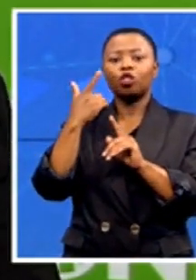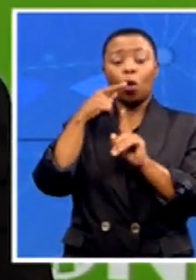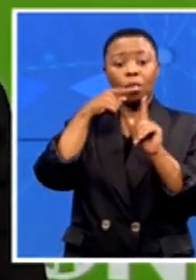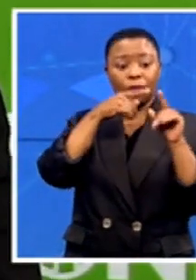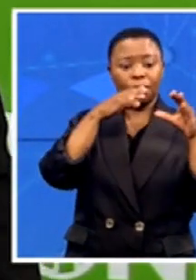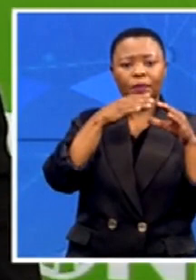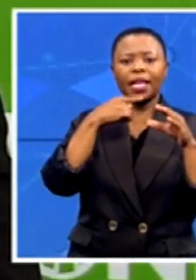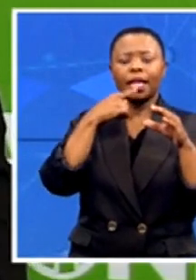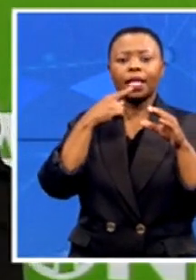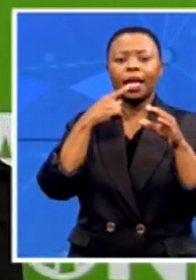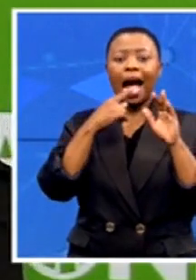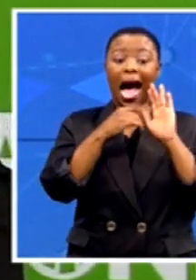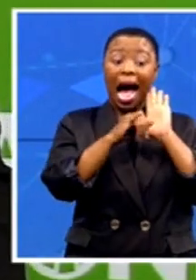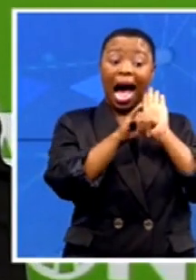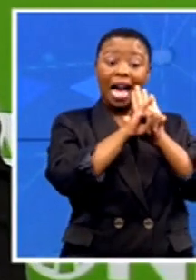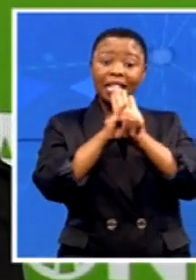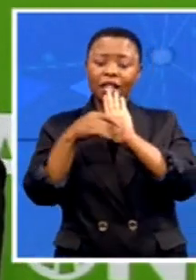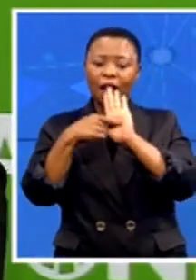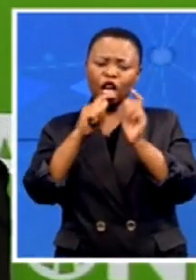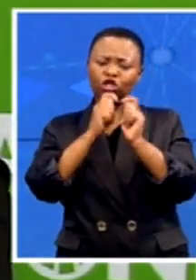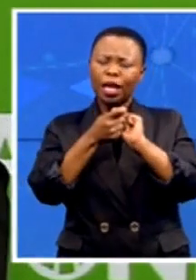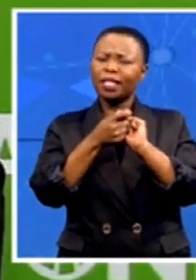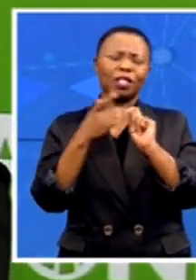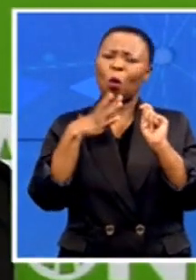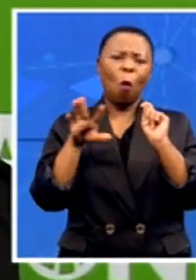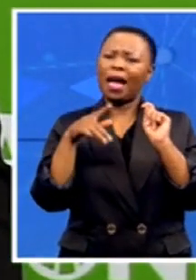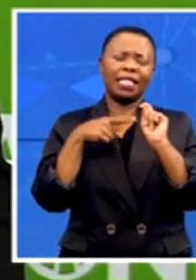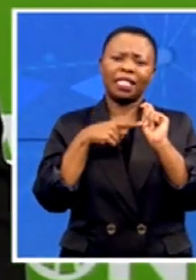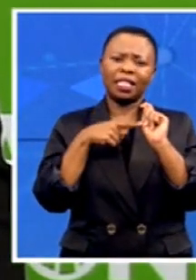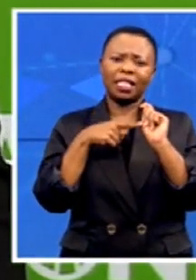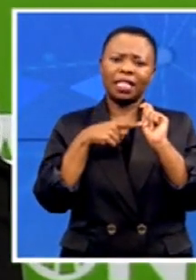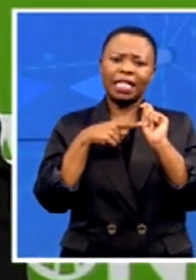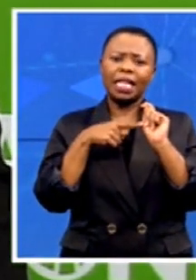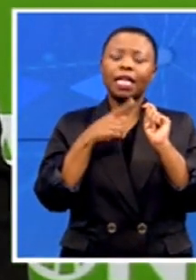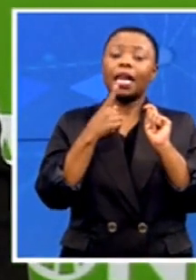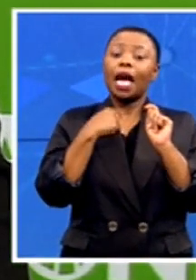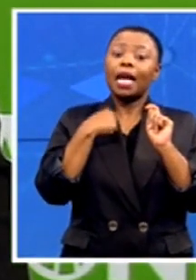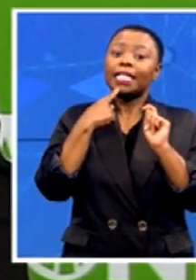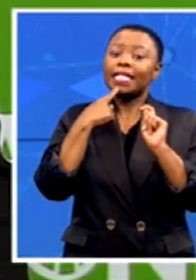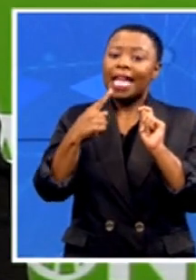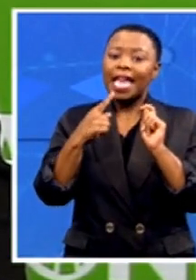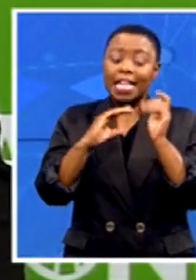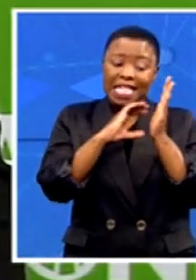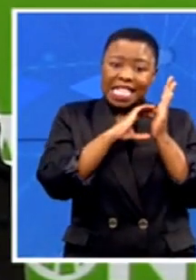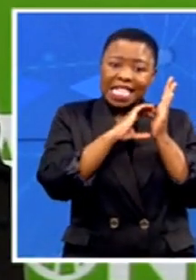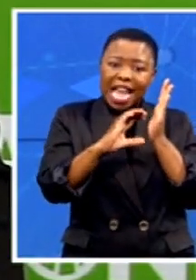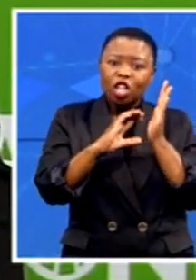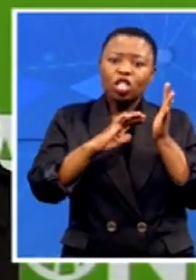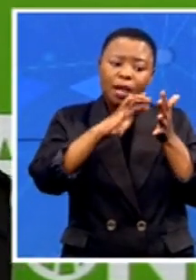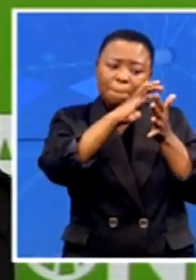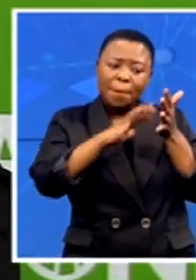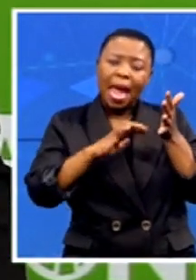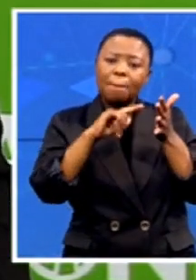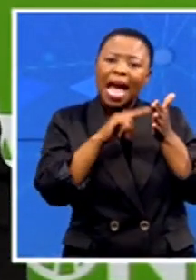identifiers. It is saying that a certain section of the ballot paper is blank because